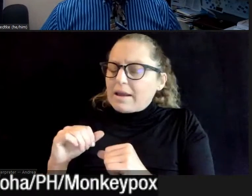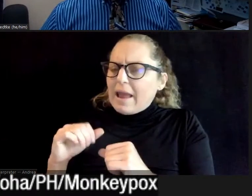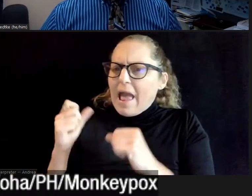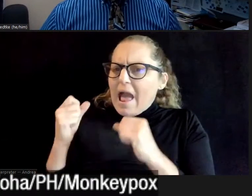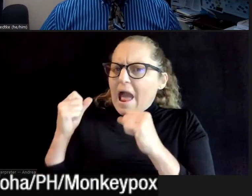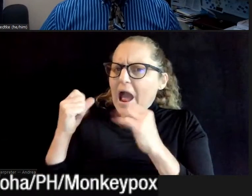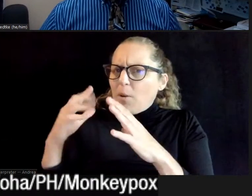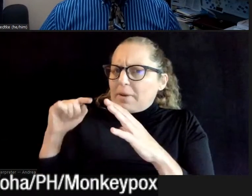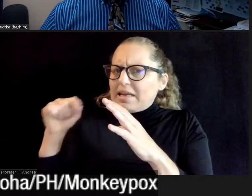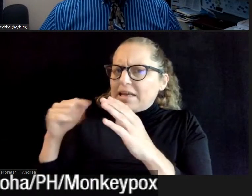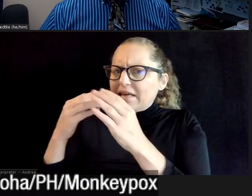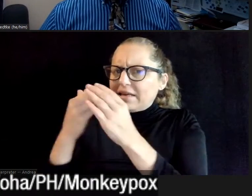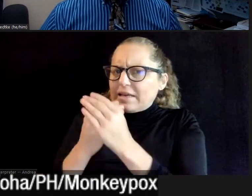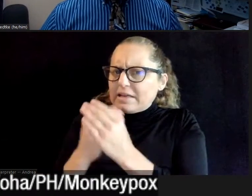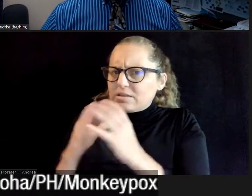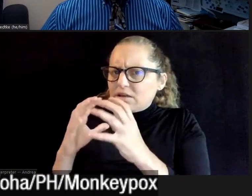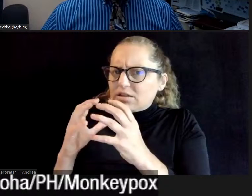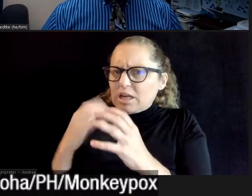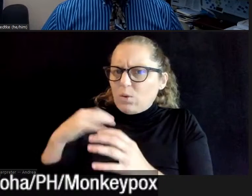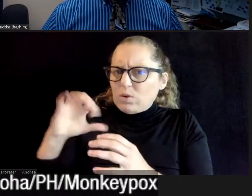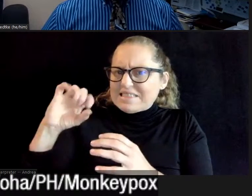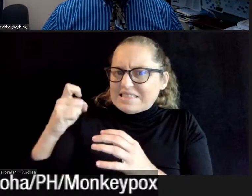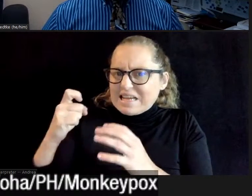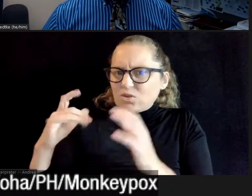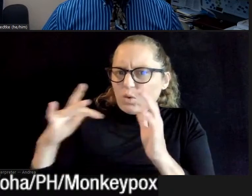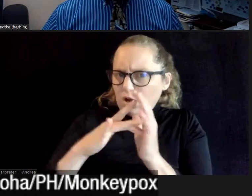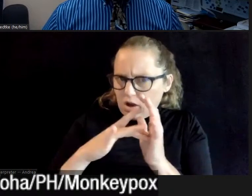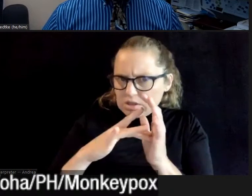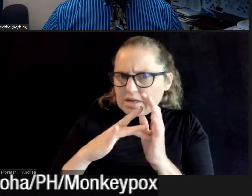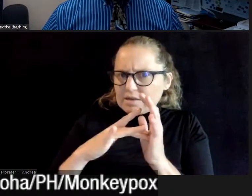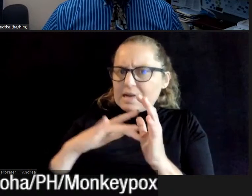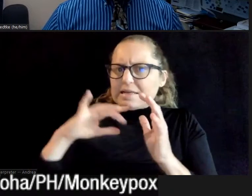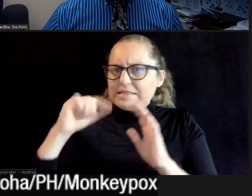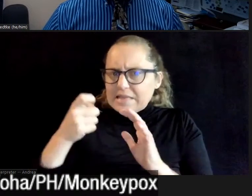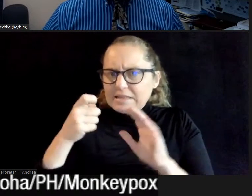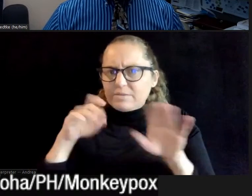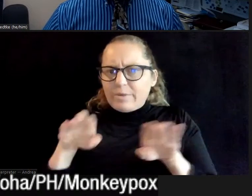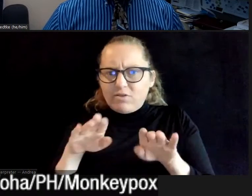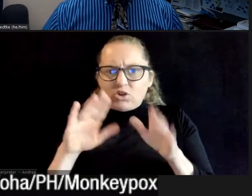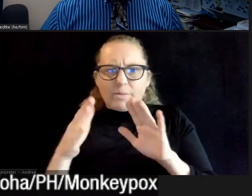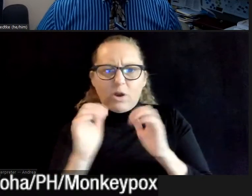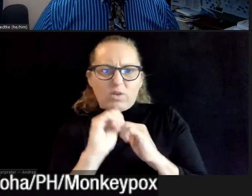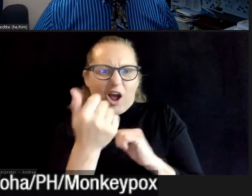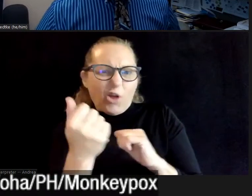in how many cases it was sexual contact or sexual behaviors versus other kinds of